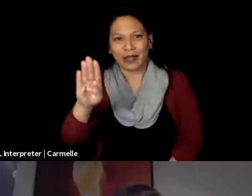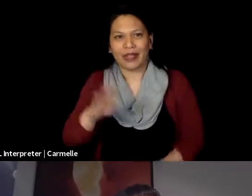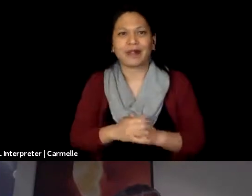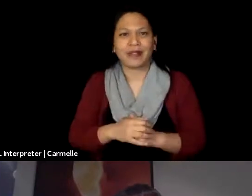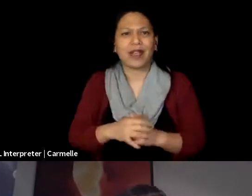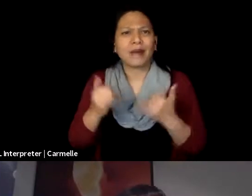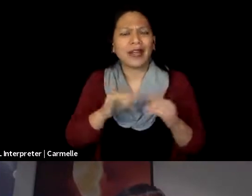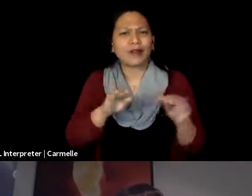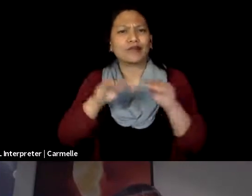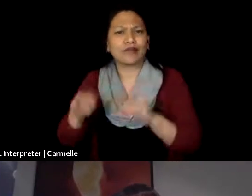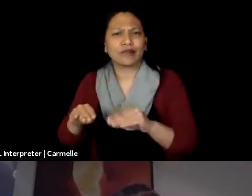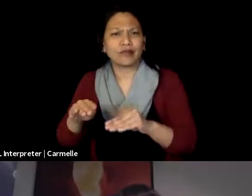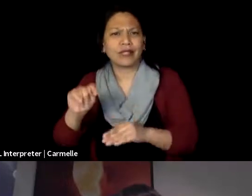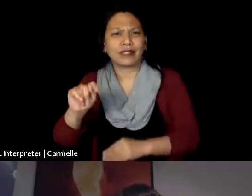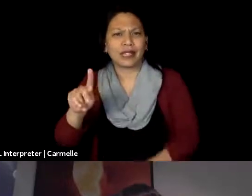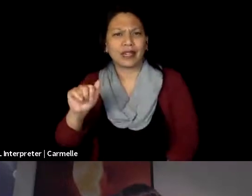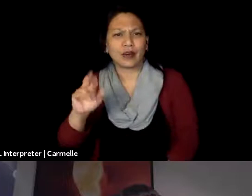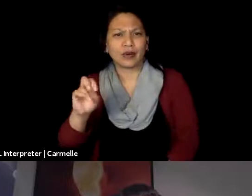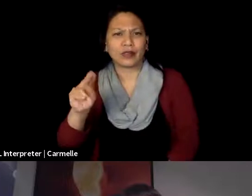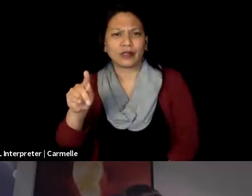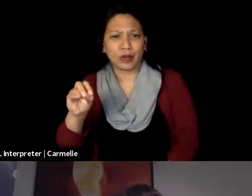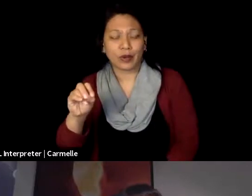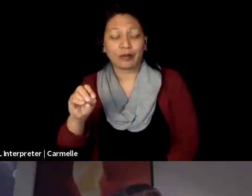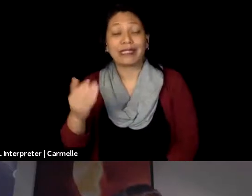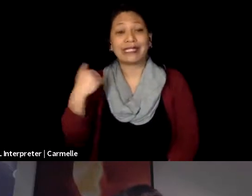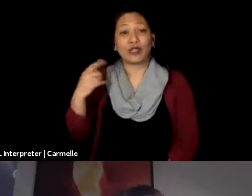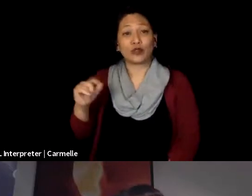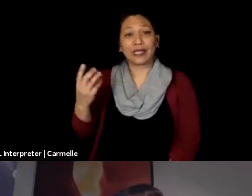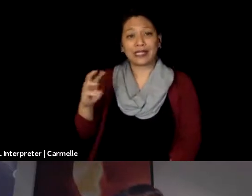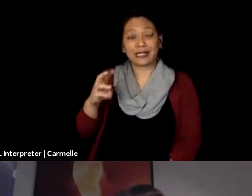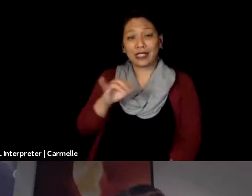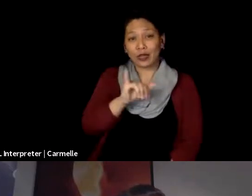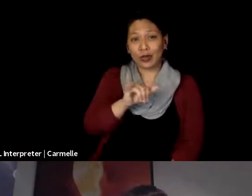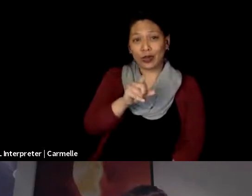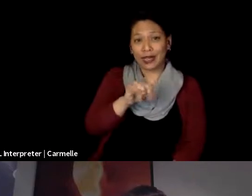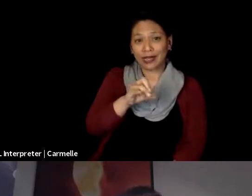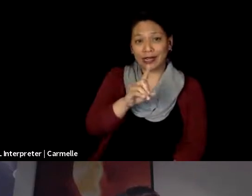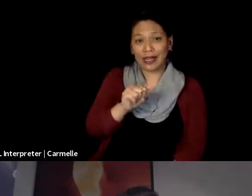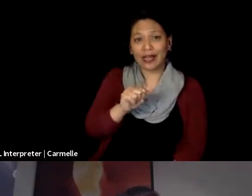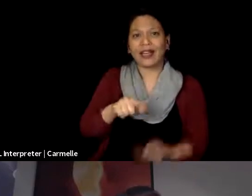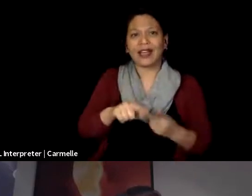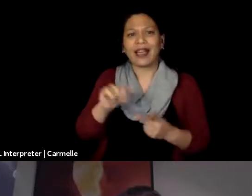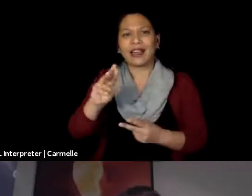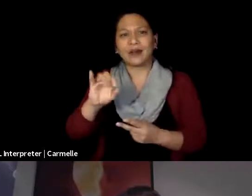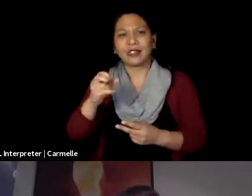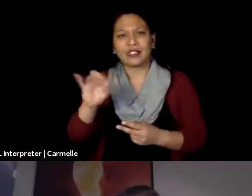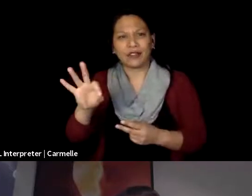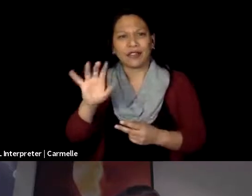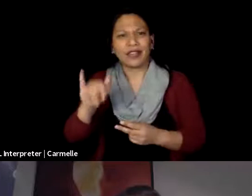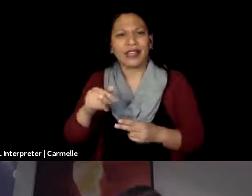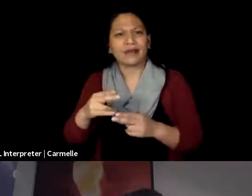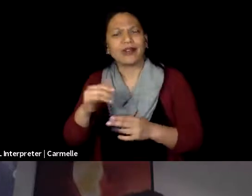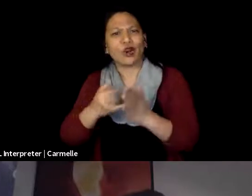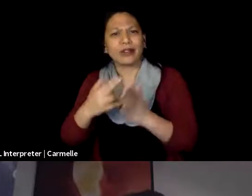in Daguerreotype. In 2016, Yolanda and Michif Mitzi artist Cole Alvis began Manadoons Collective, and